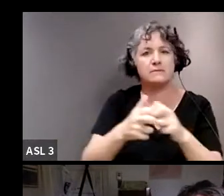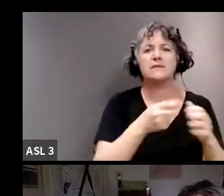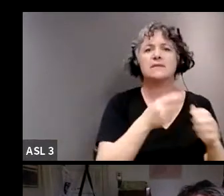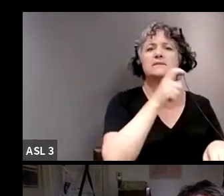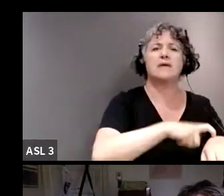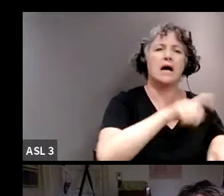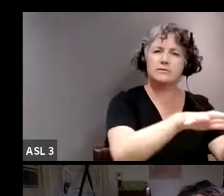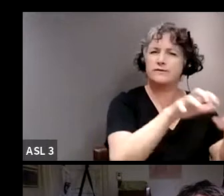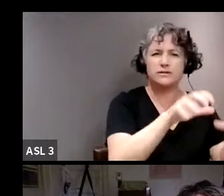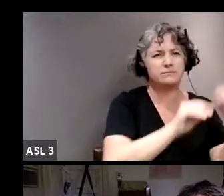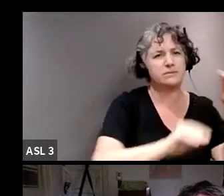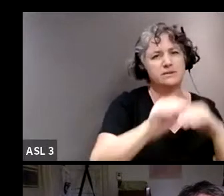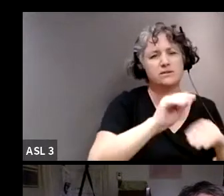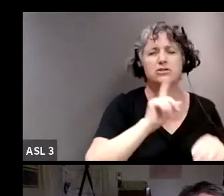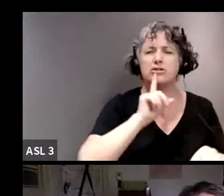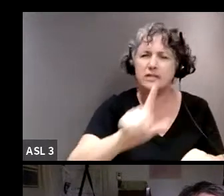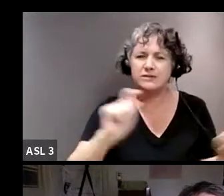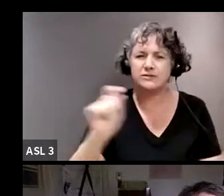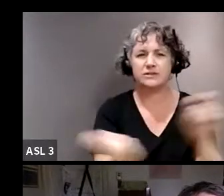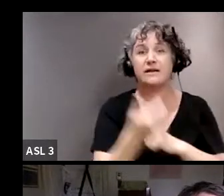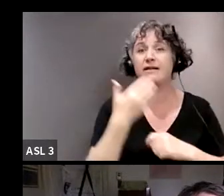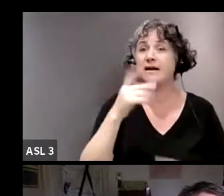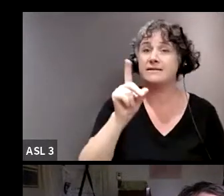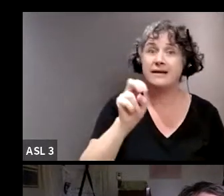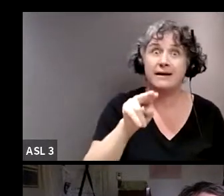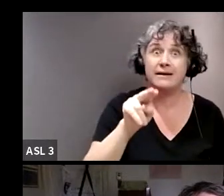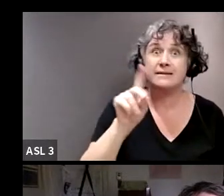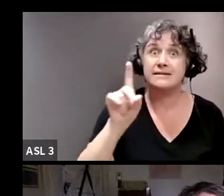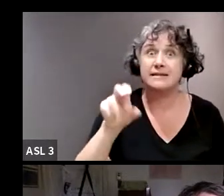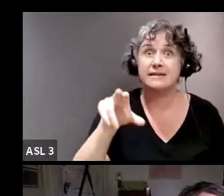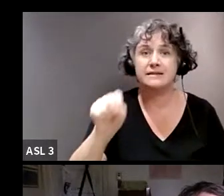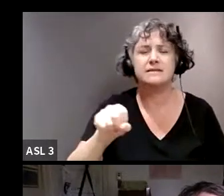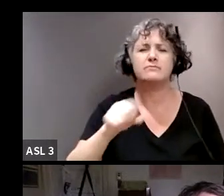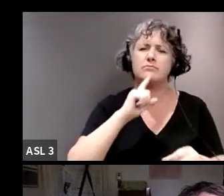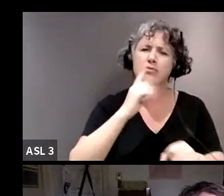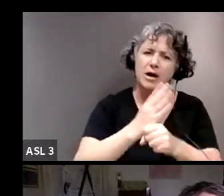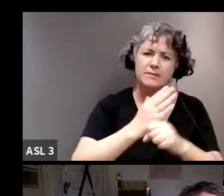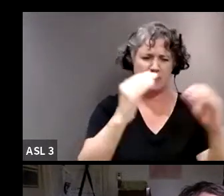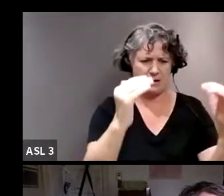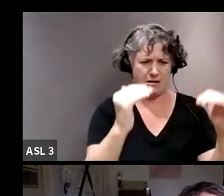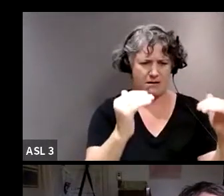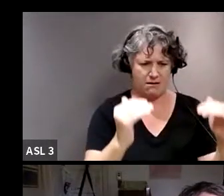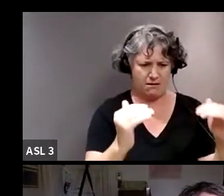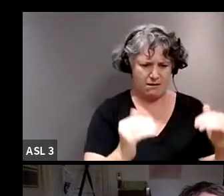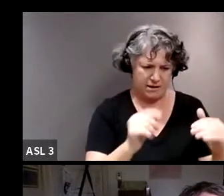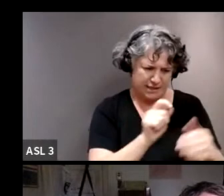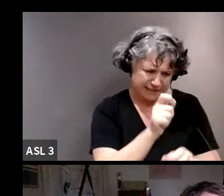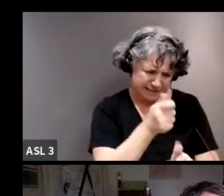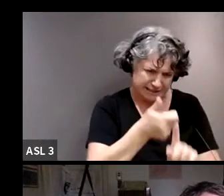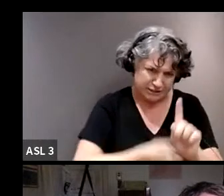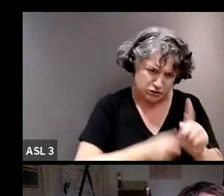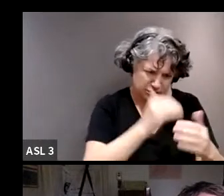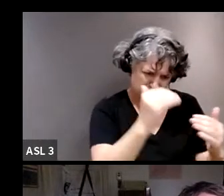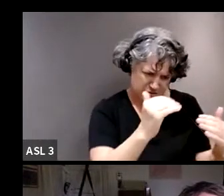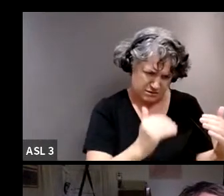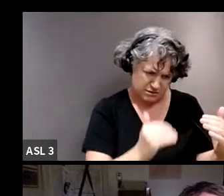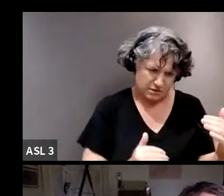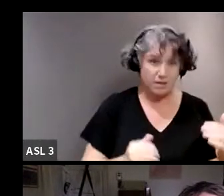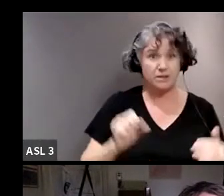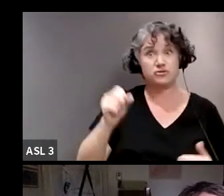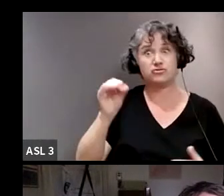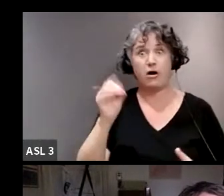change thank you diane deems for promising to go line by line through the budget scoff's intimidation speaks to your power and his